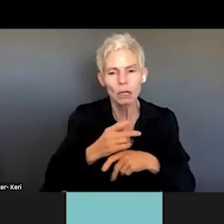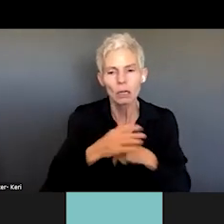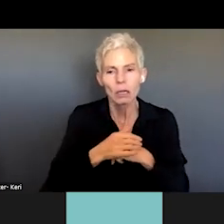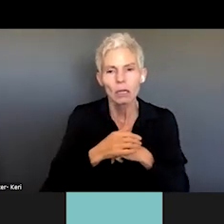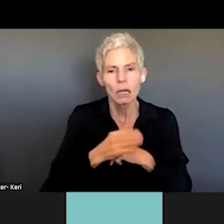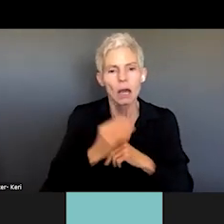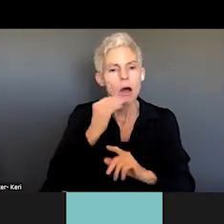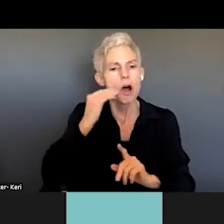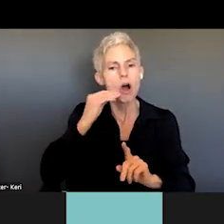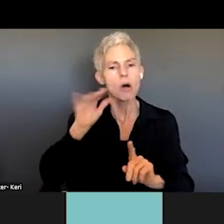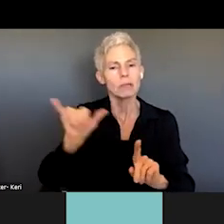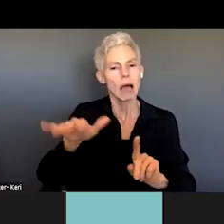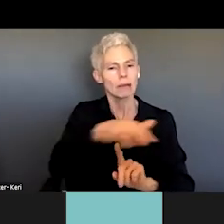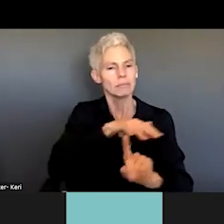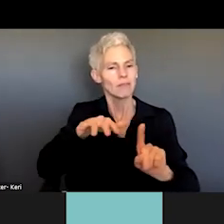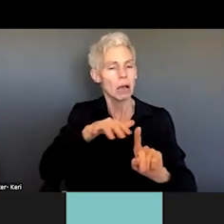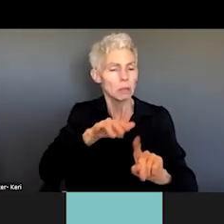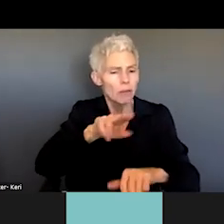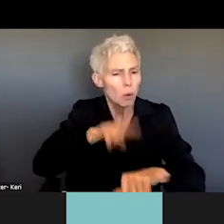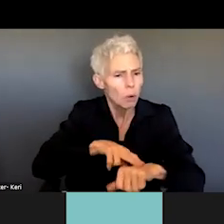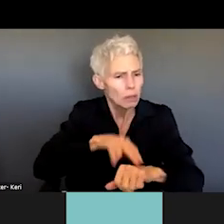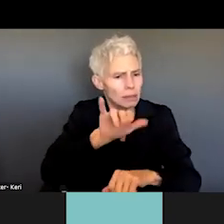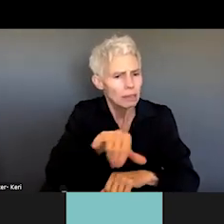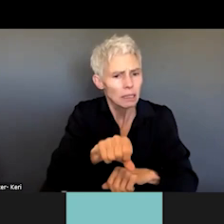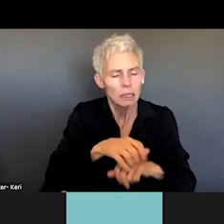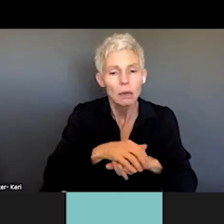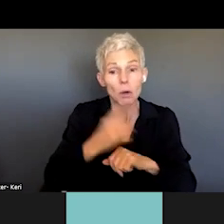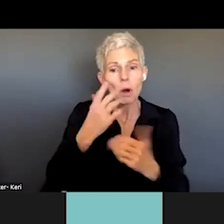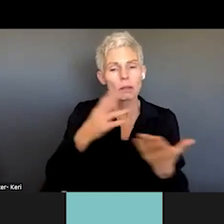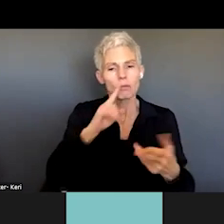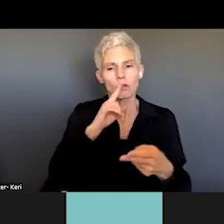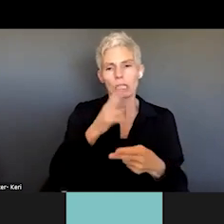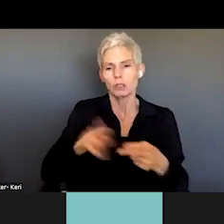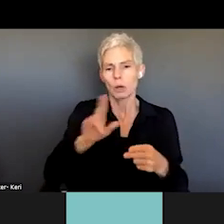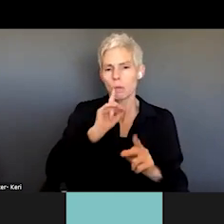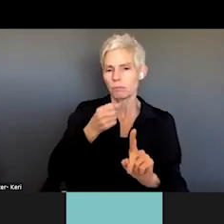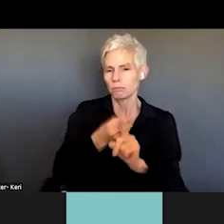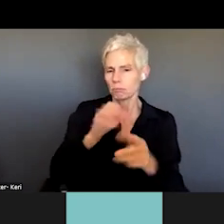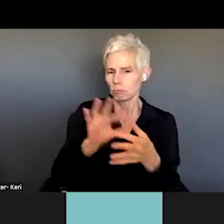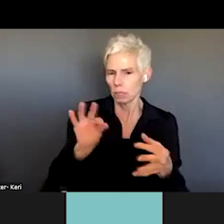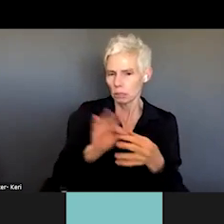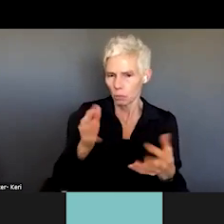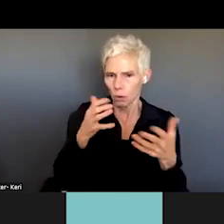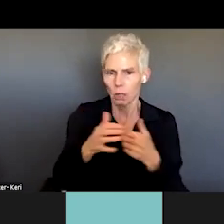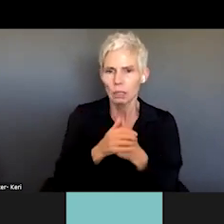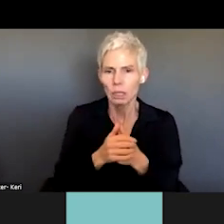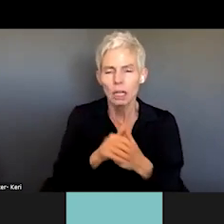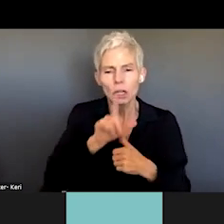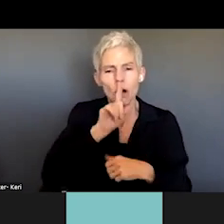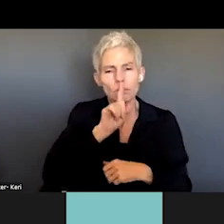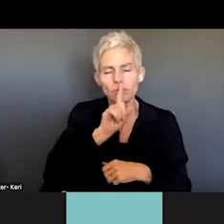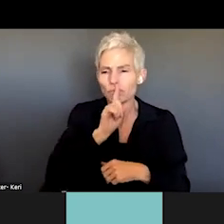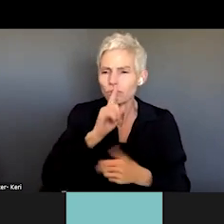home-like environment, of course. One thing that real quick, that I did want to hit on that was not really talked much about,